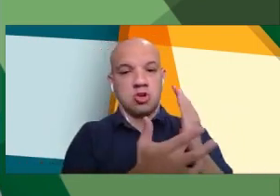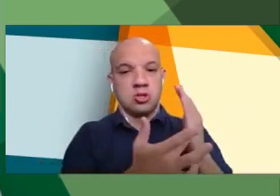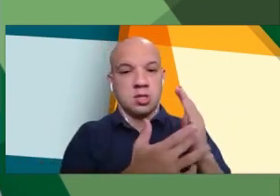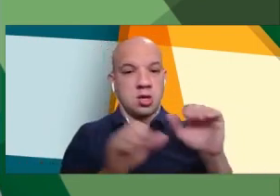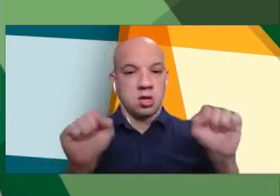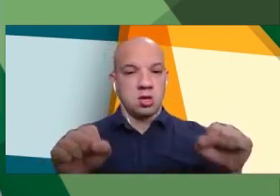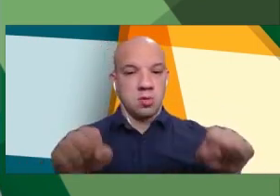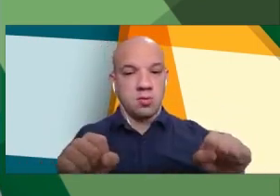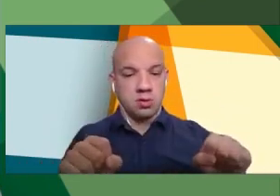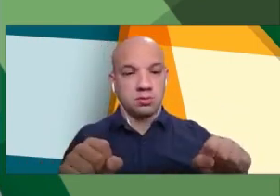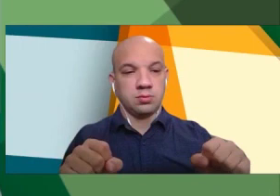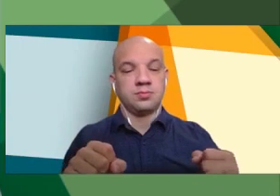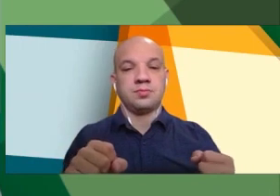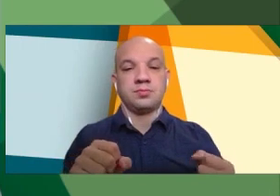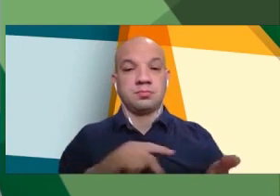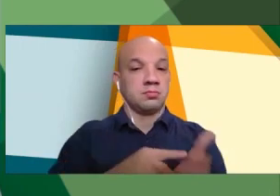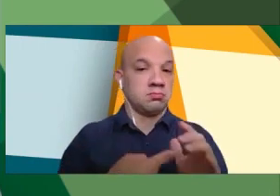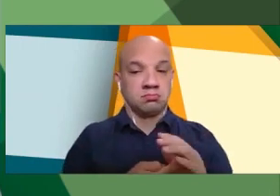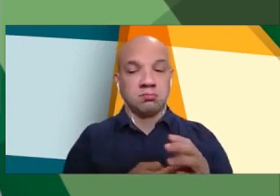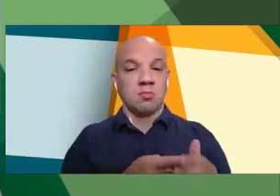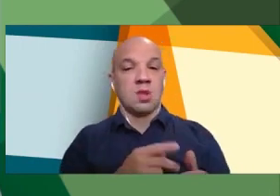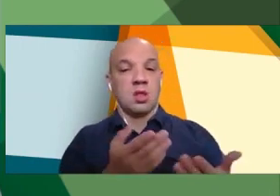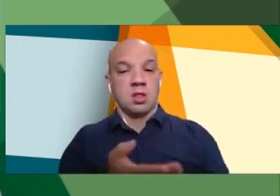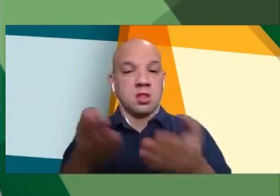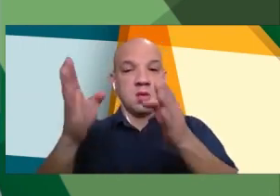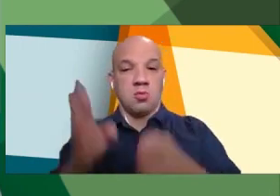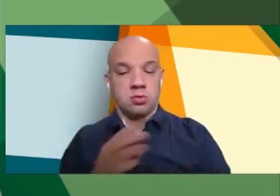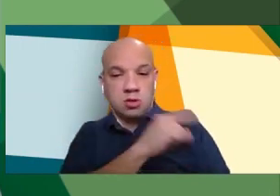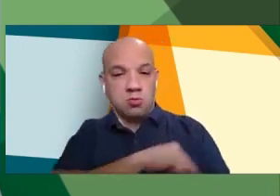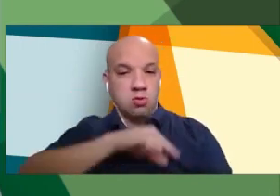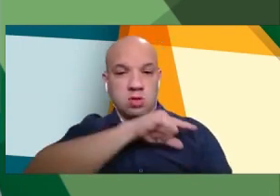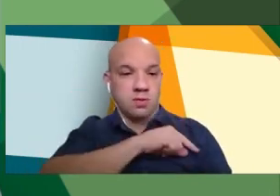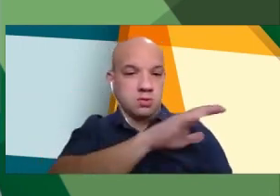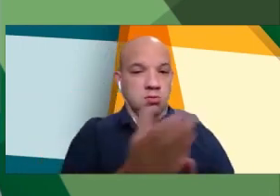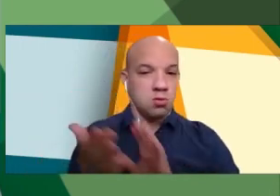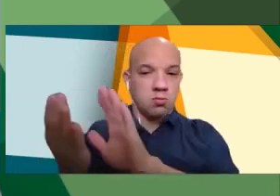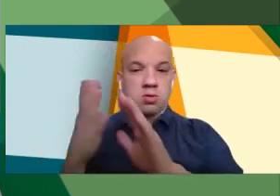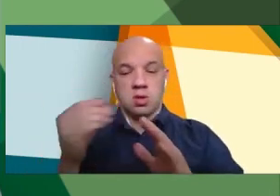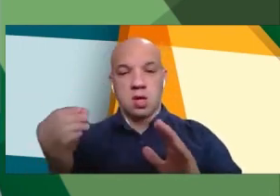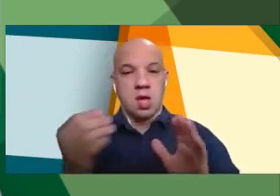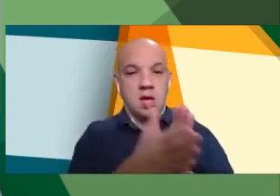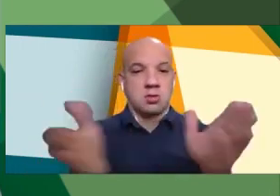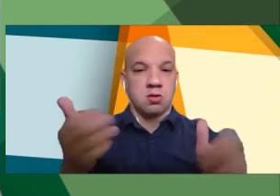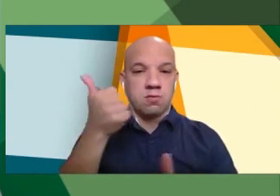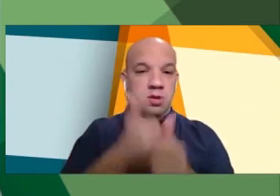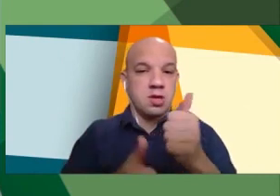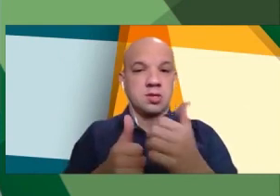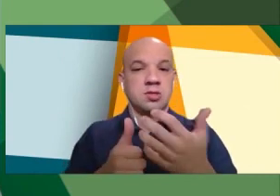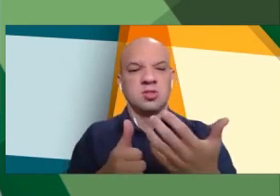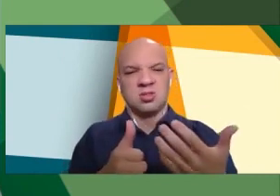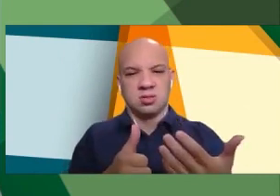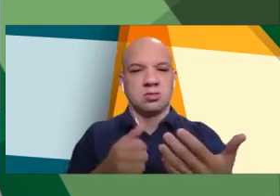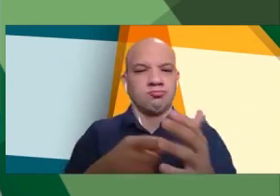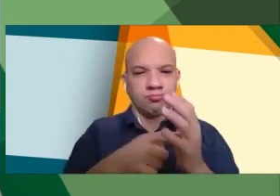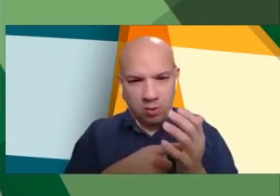capabilities, namely the proposer's qualifications on work approach, and score for each criteria will be